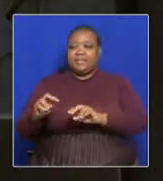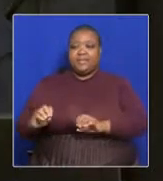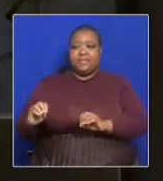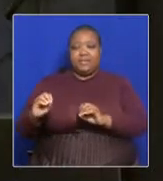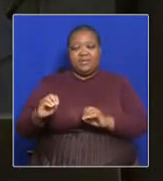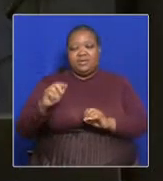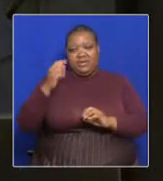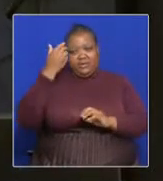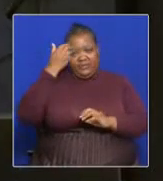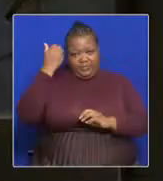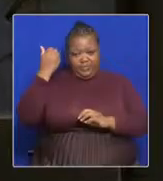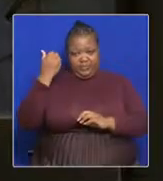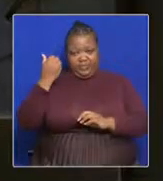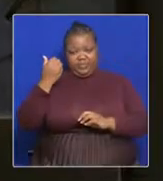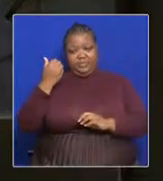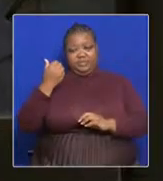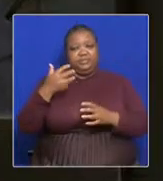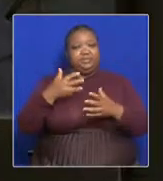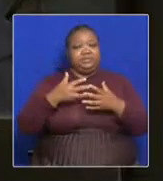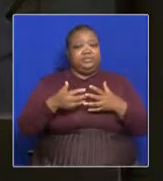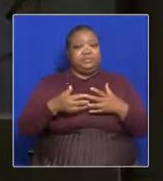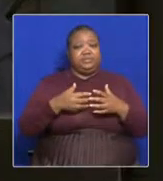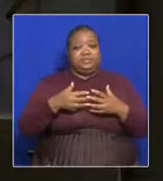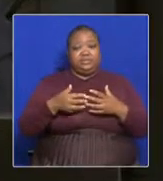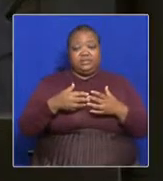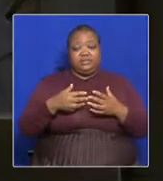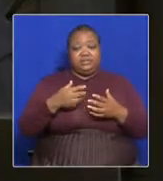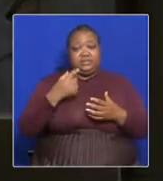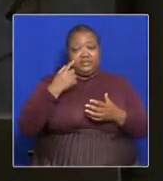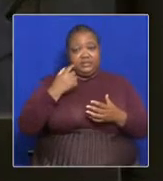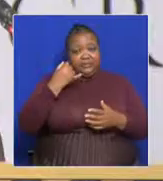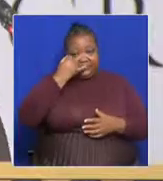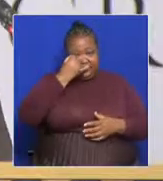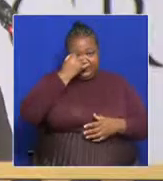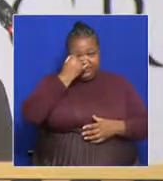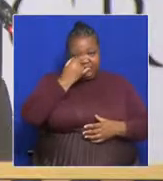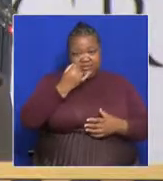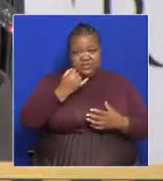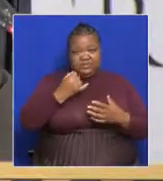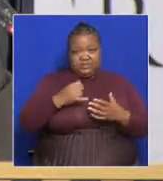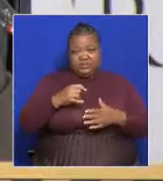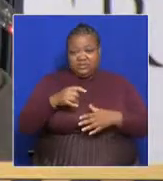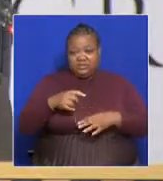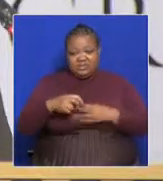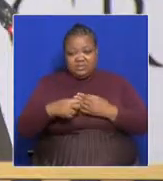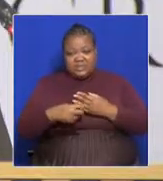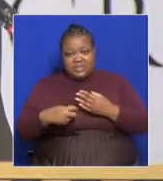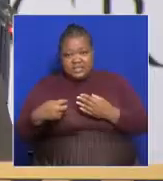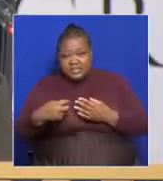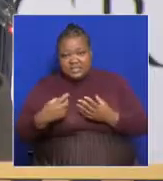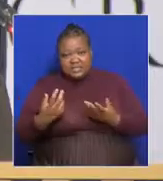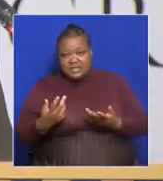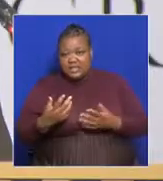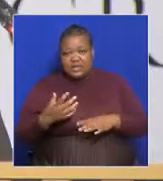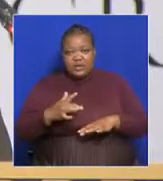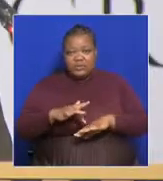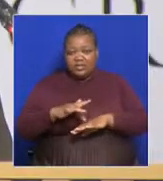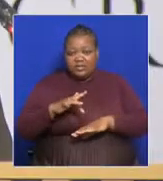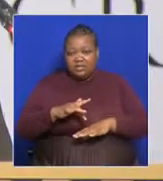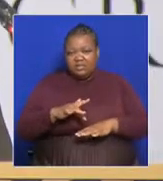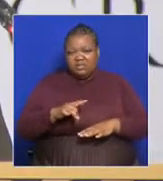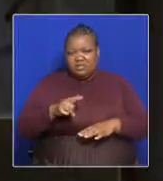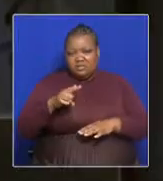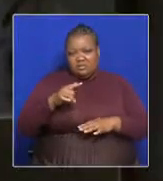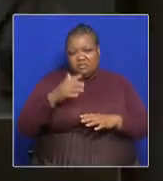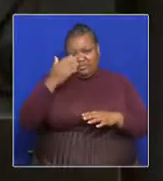if any of the exhibits may have been tampered with in that period. Or would you? And if you say, I would